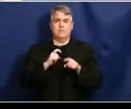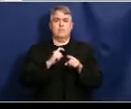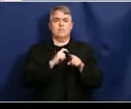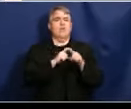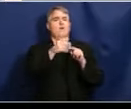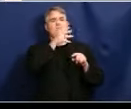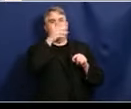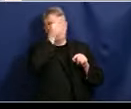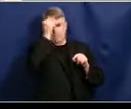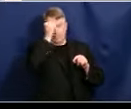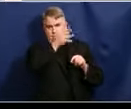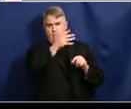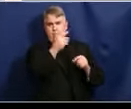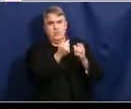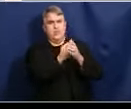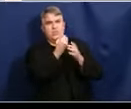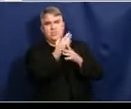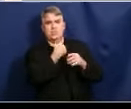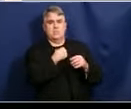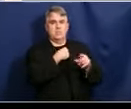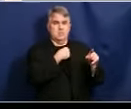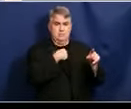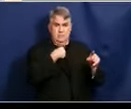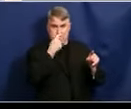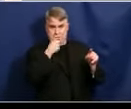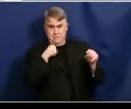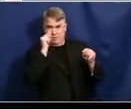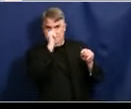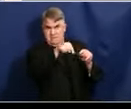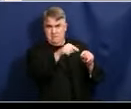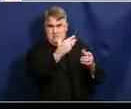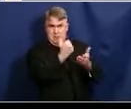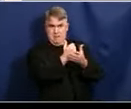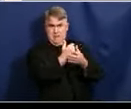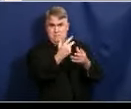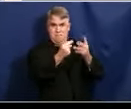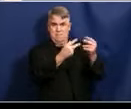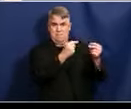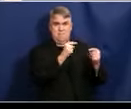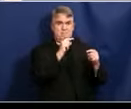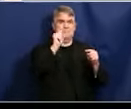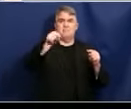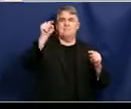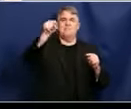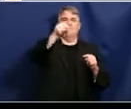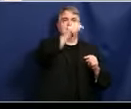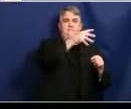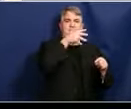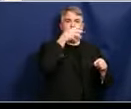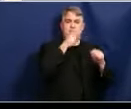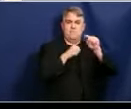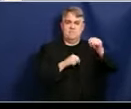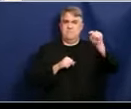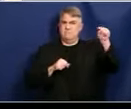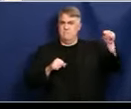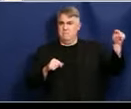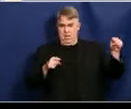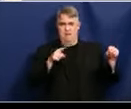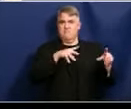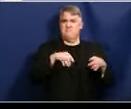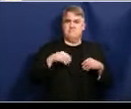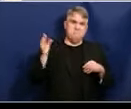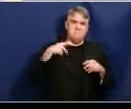operations, and asking them, hey, can we come out to your job site, take a few minutes and vaccinate? We help, we do